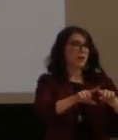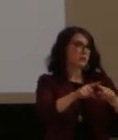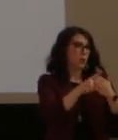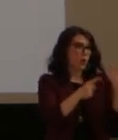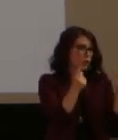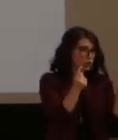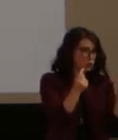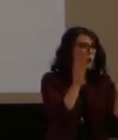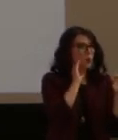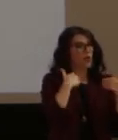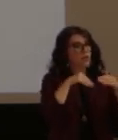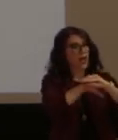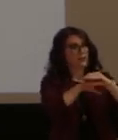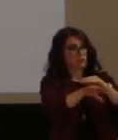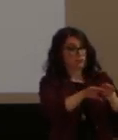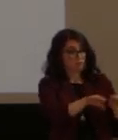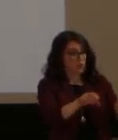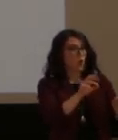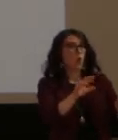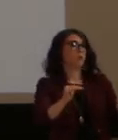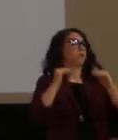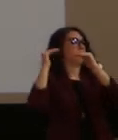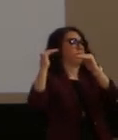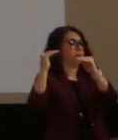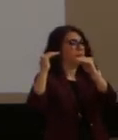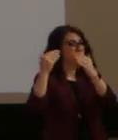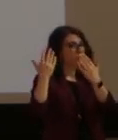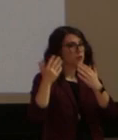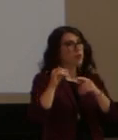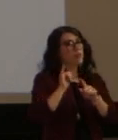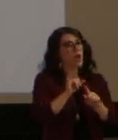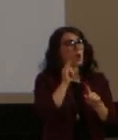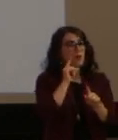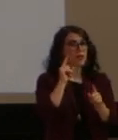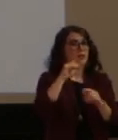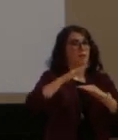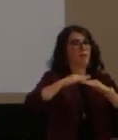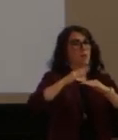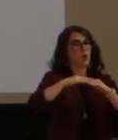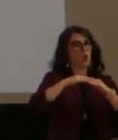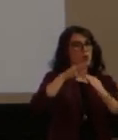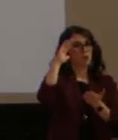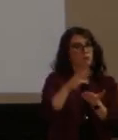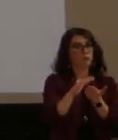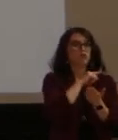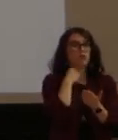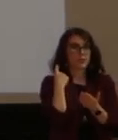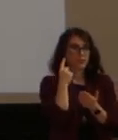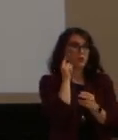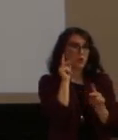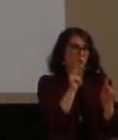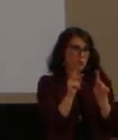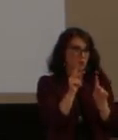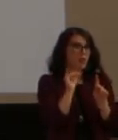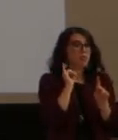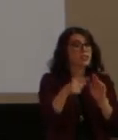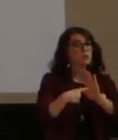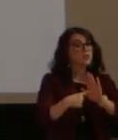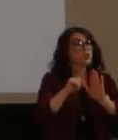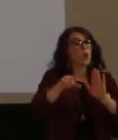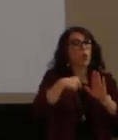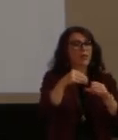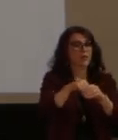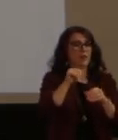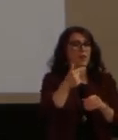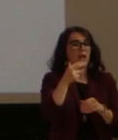for. The public tier, this is the data that poses the minimal risk to privacy of research participants. It's presented only in